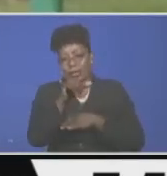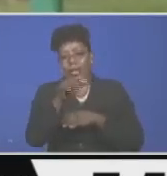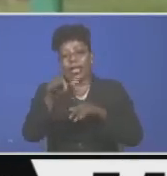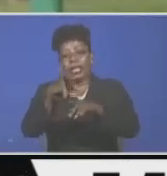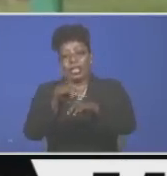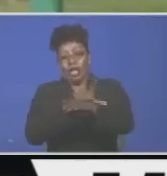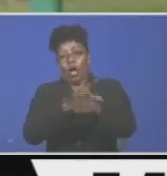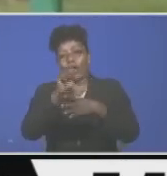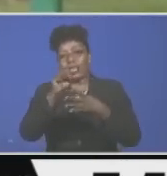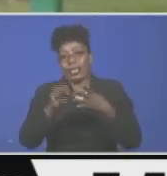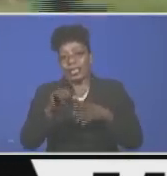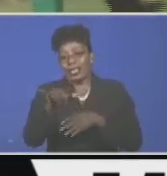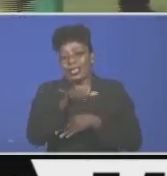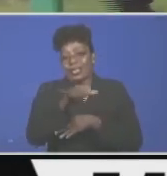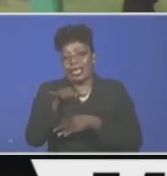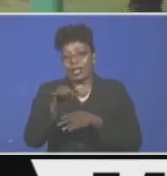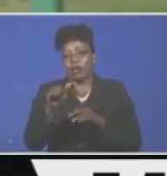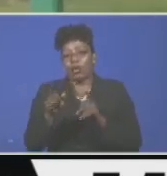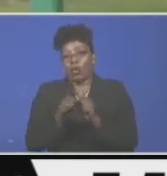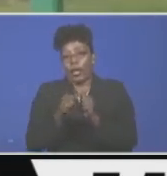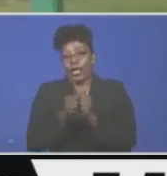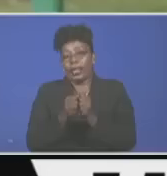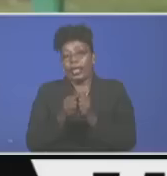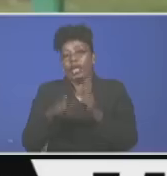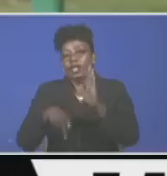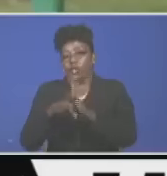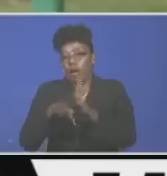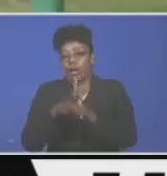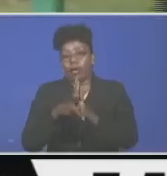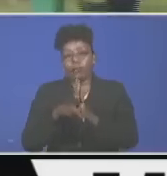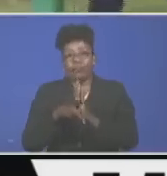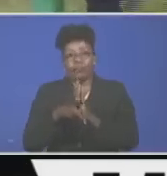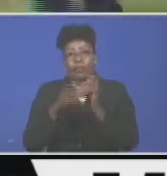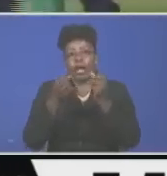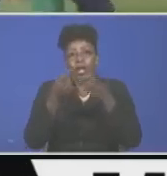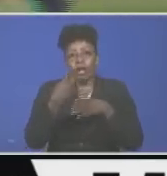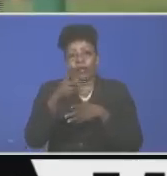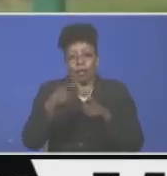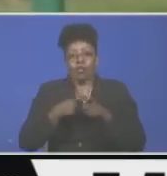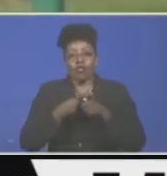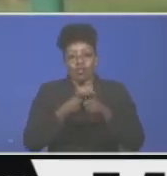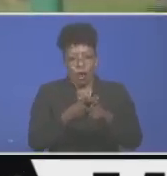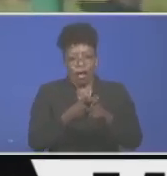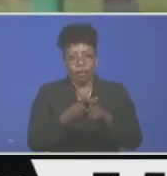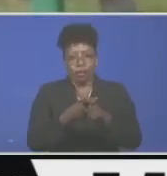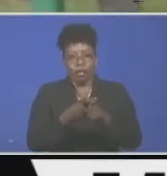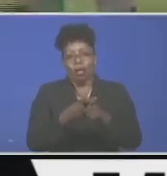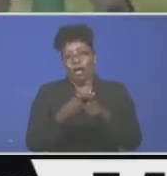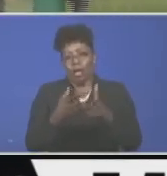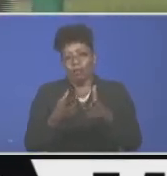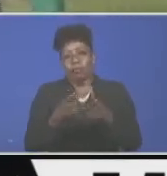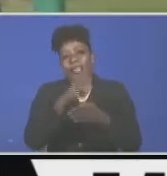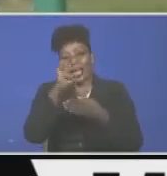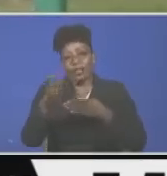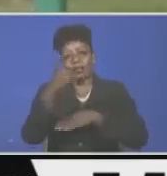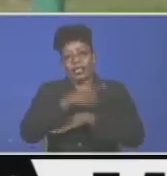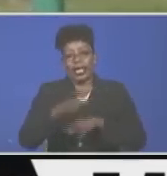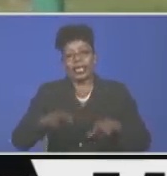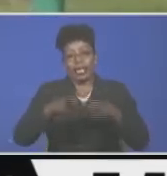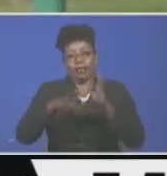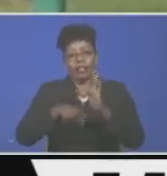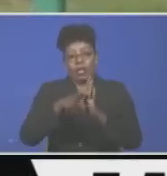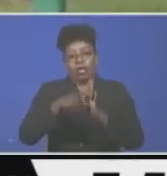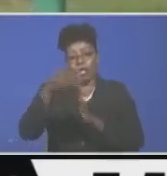season. Same thing with soccer. You know, a lot of them run track and stuff like that, but at the end of the day, give the soccer